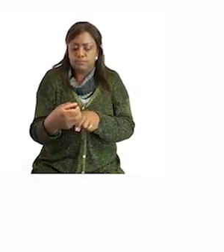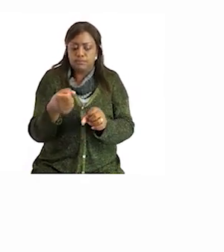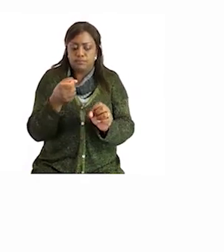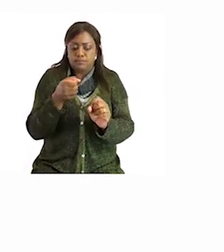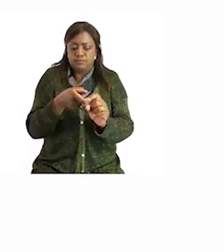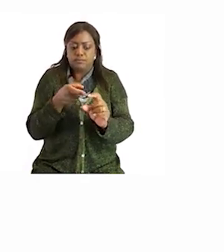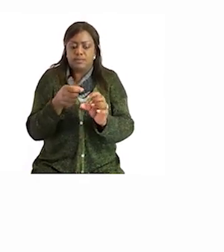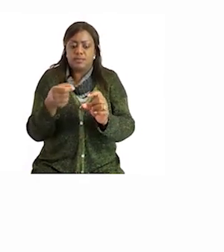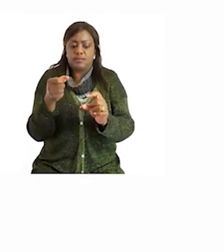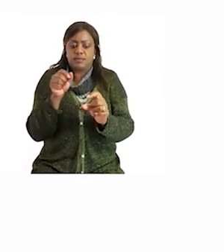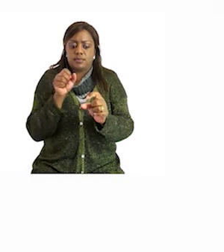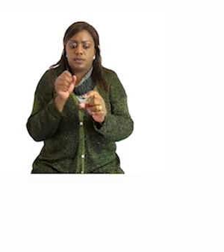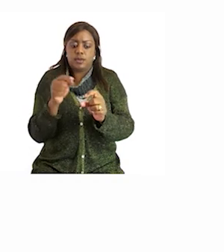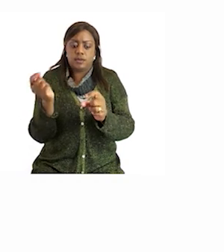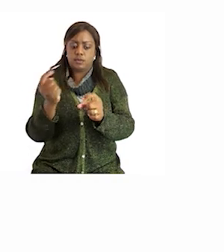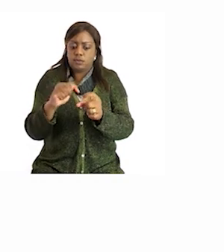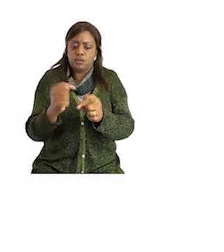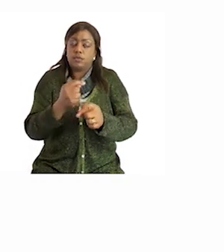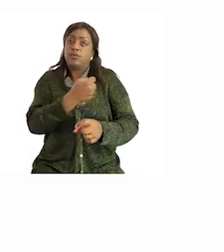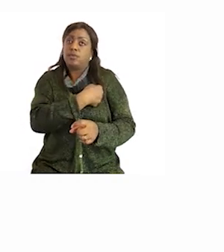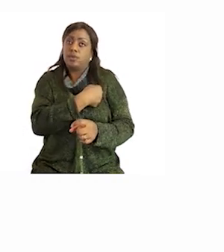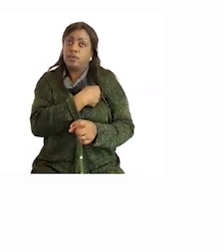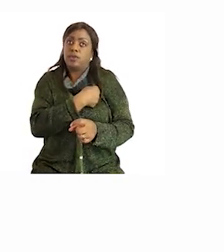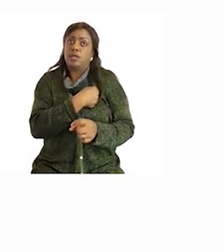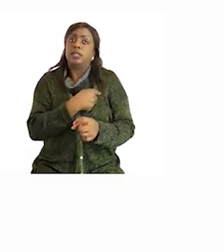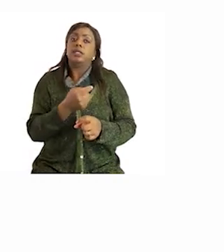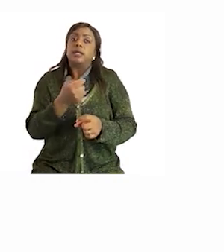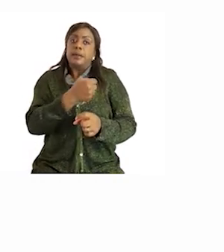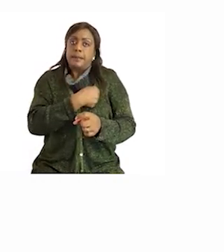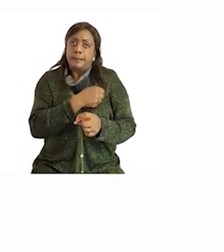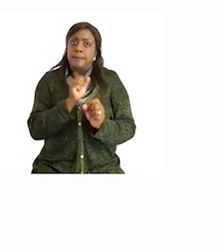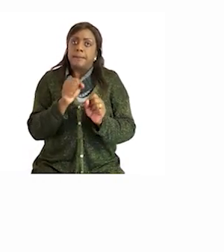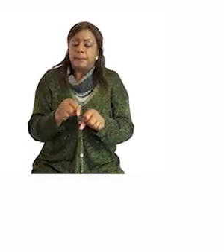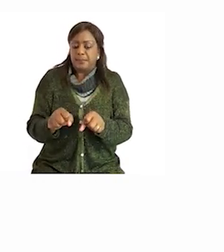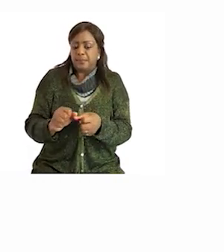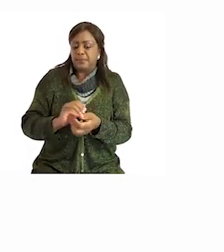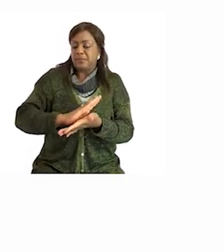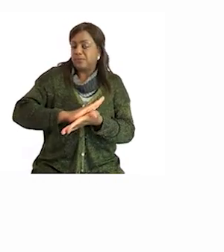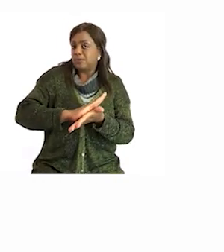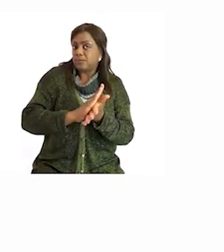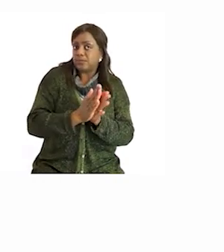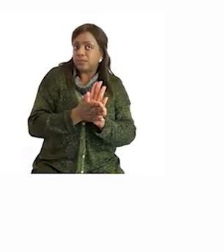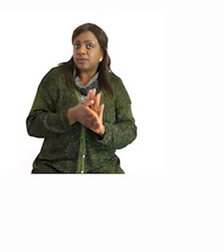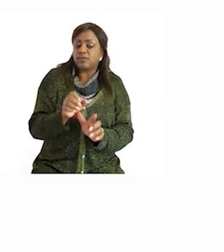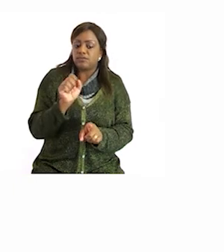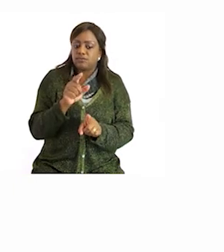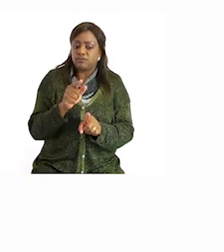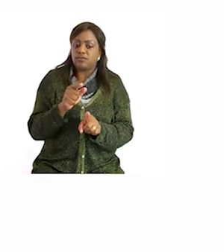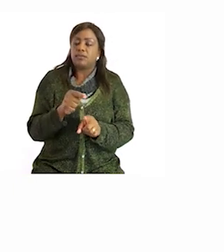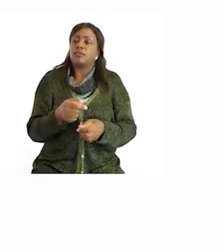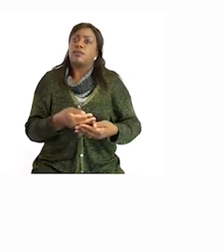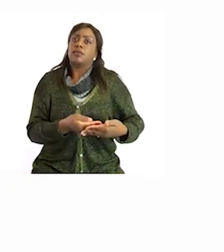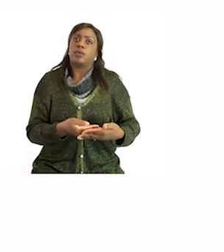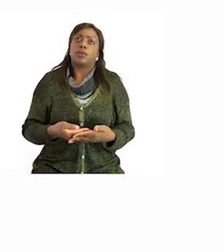into the female's reproductive system, the female has another responsibility, which is to